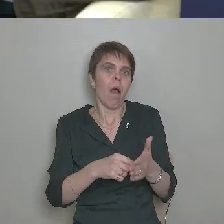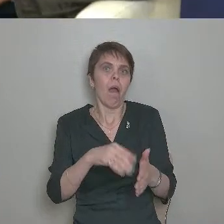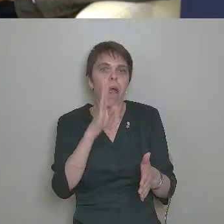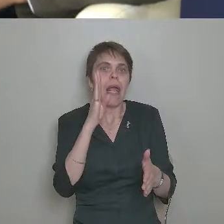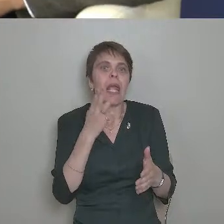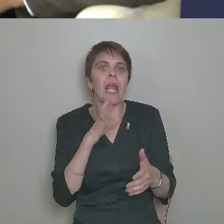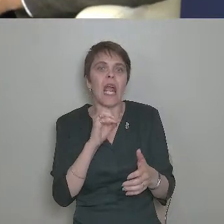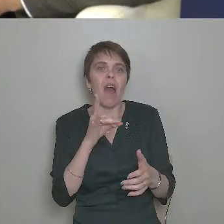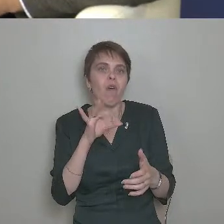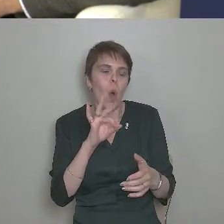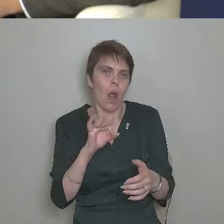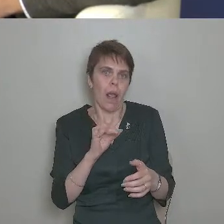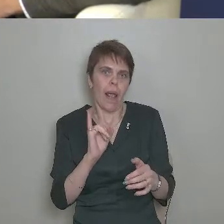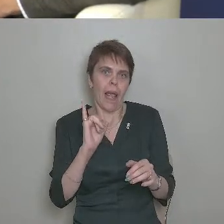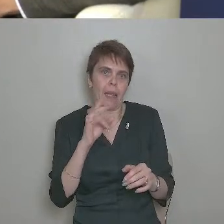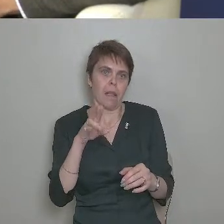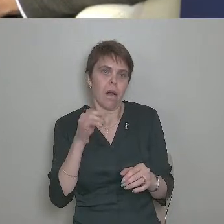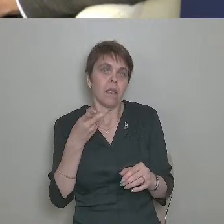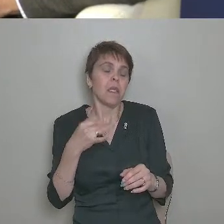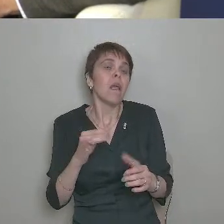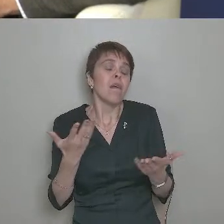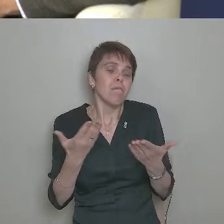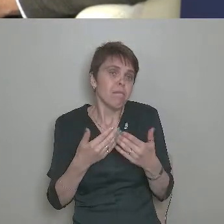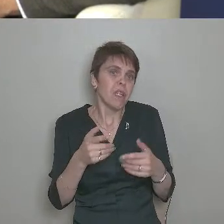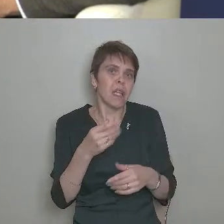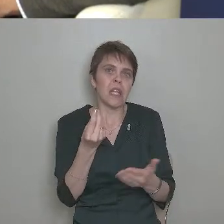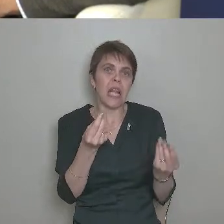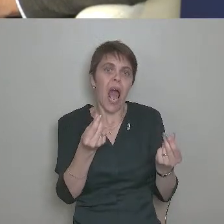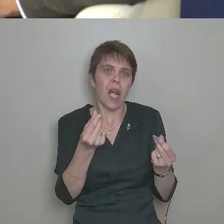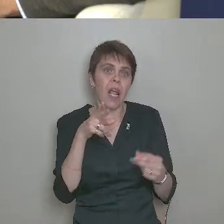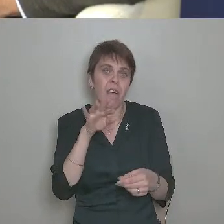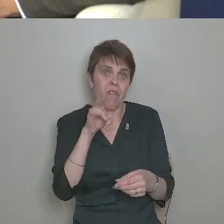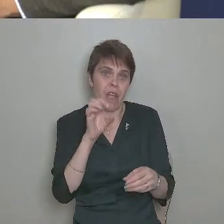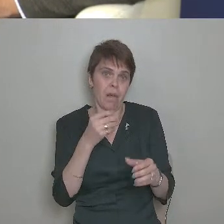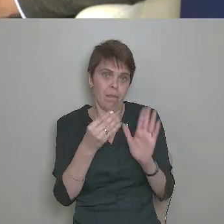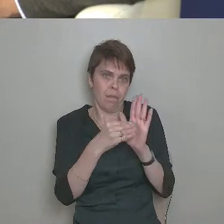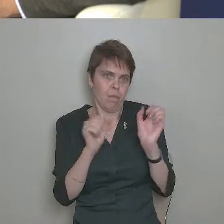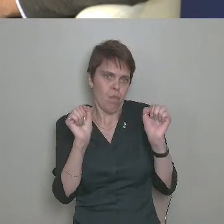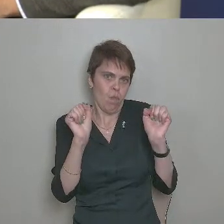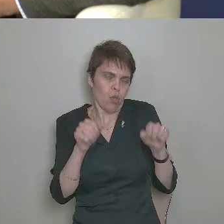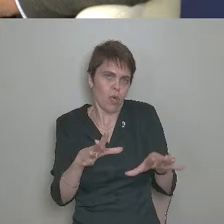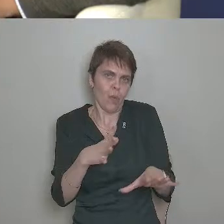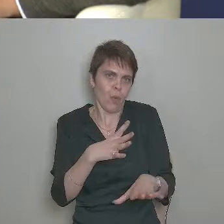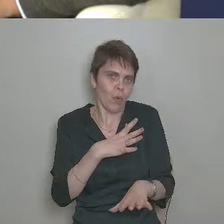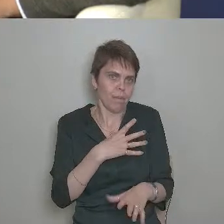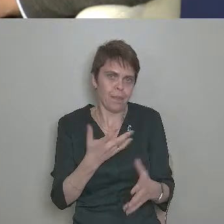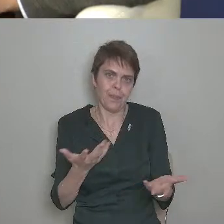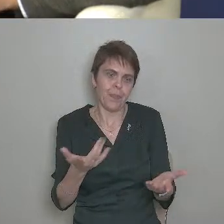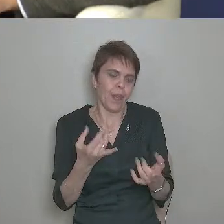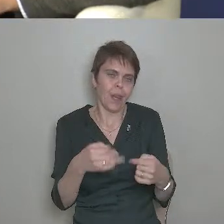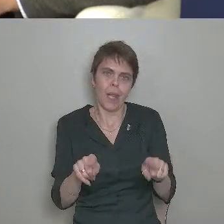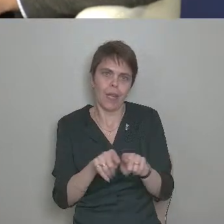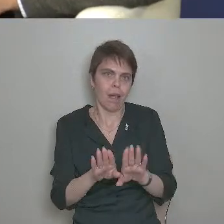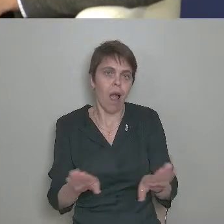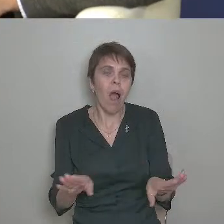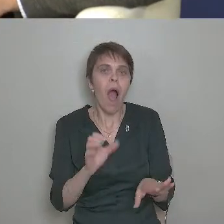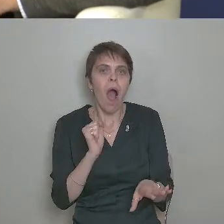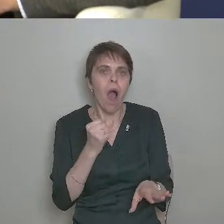some issues of national scale, like Euro integration or some other things, or tariffs.